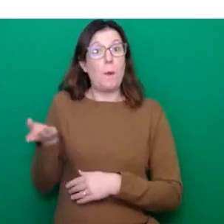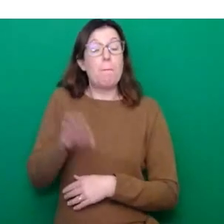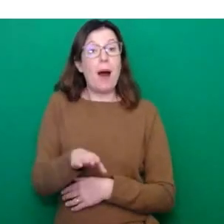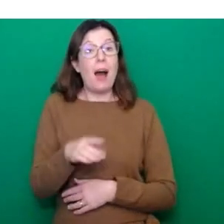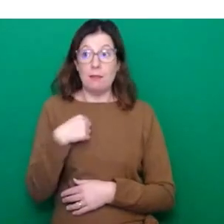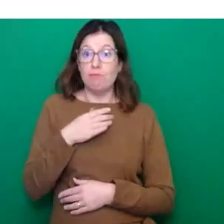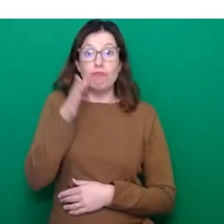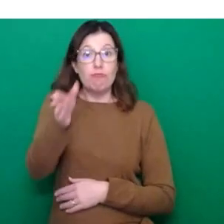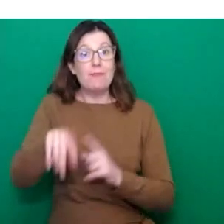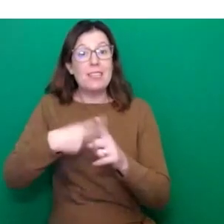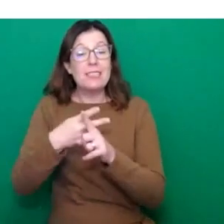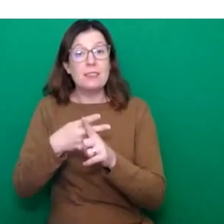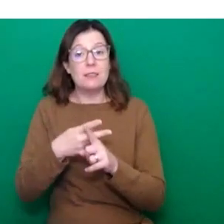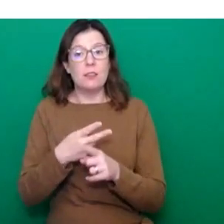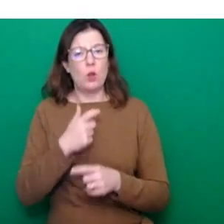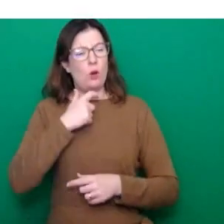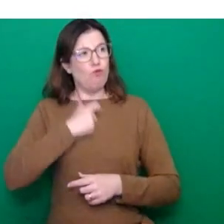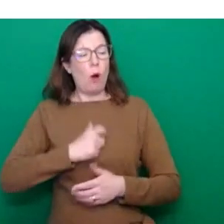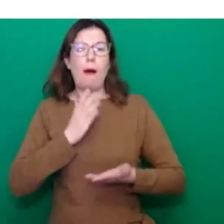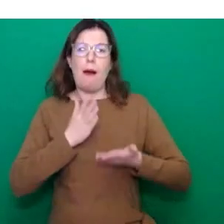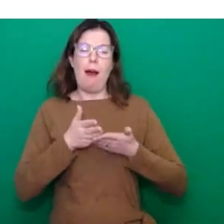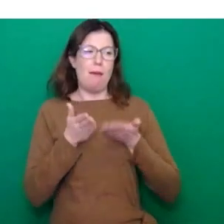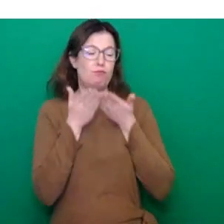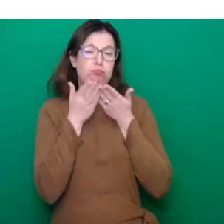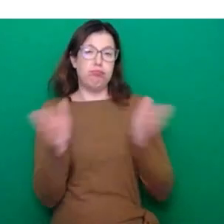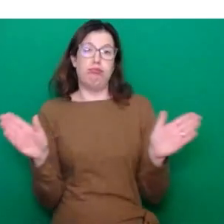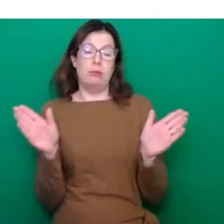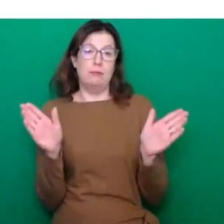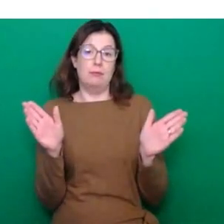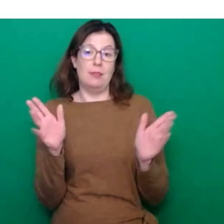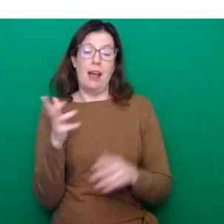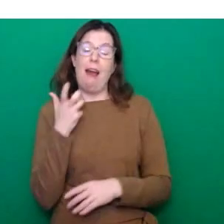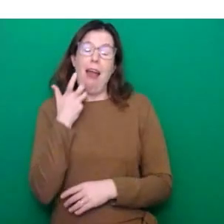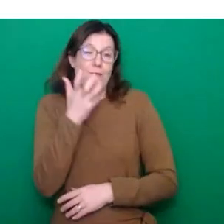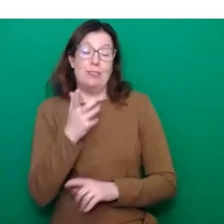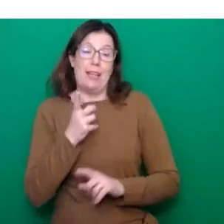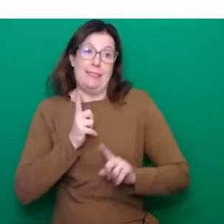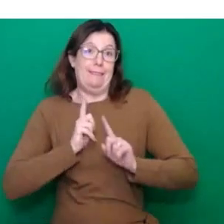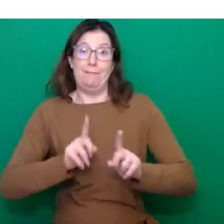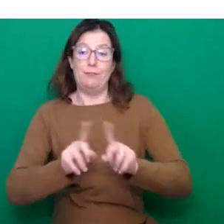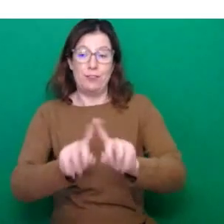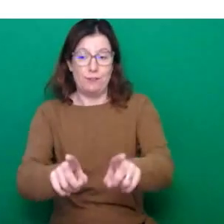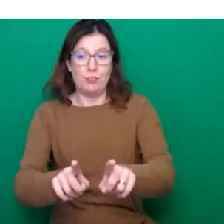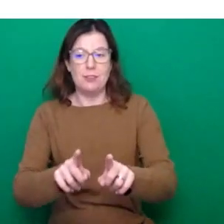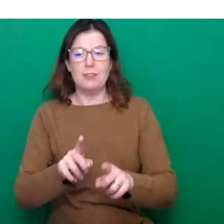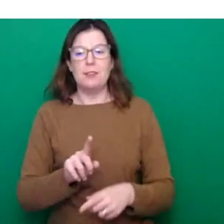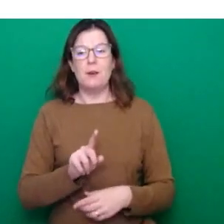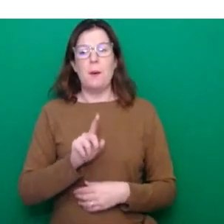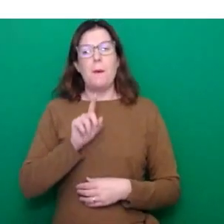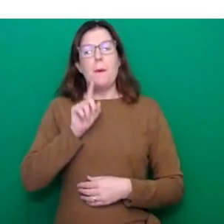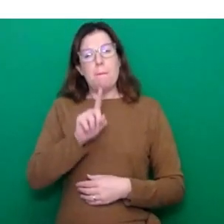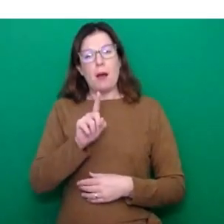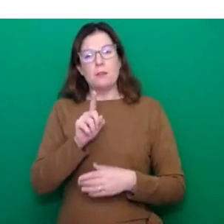it's really a very diverse job, and you're doing the same thing every single day. But I guess it's about changing the